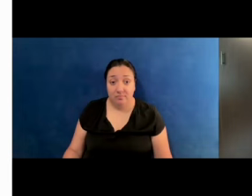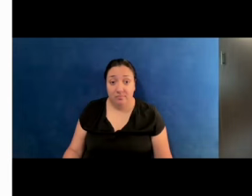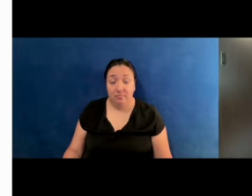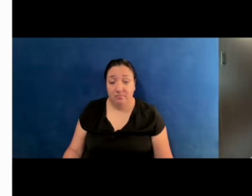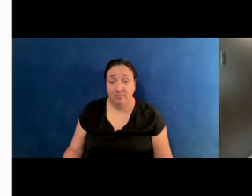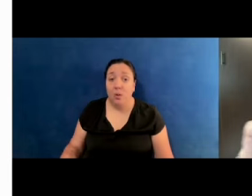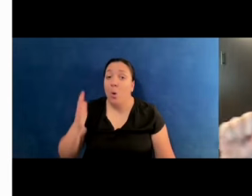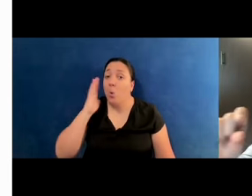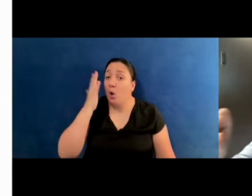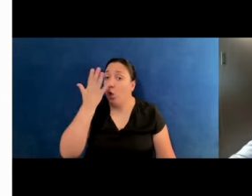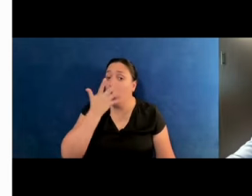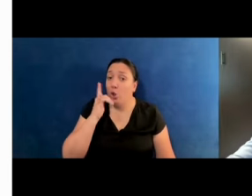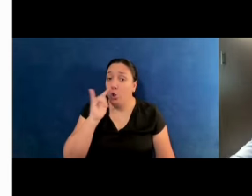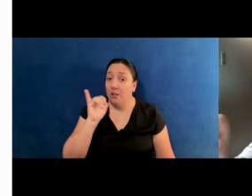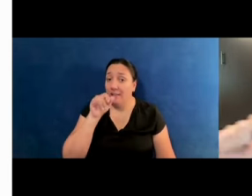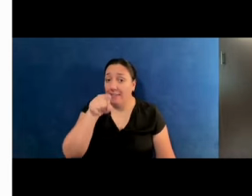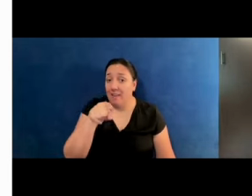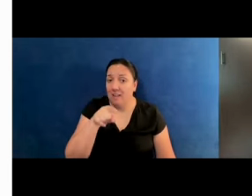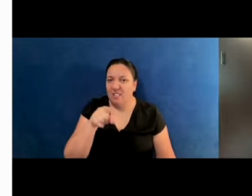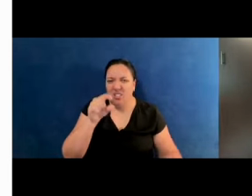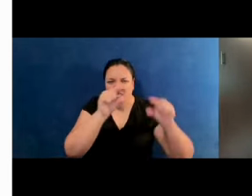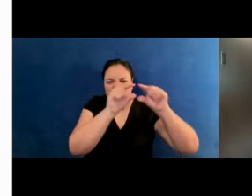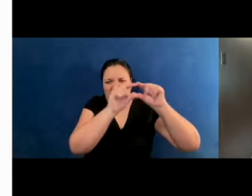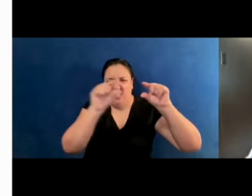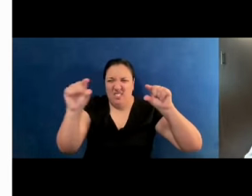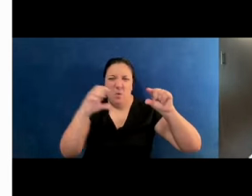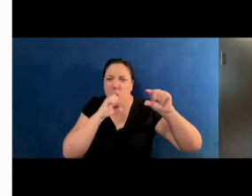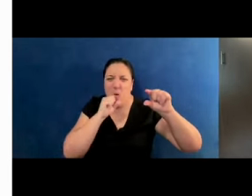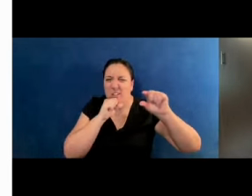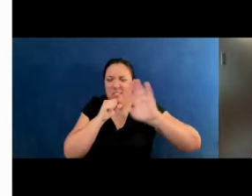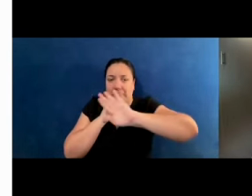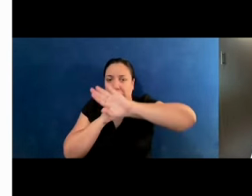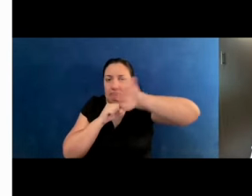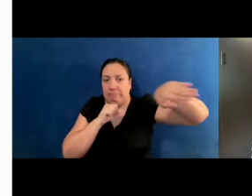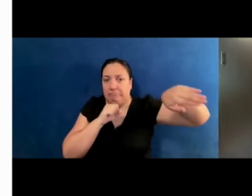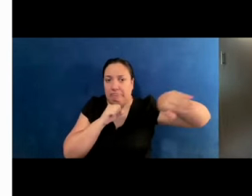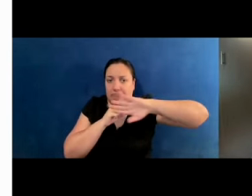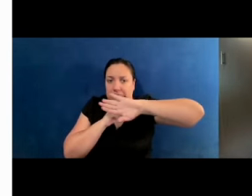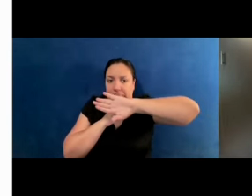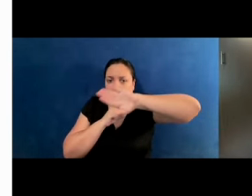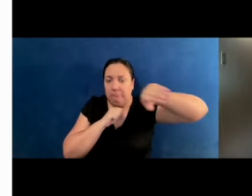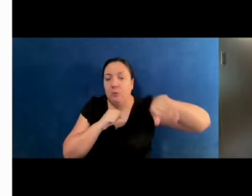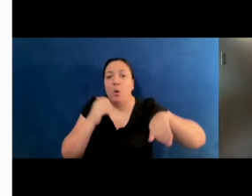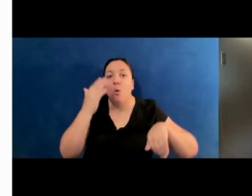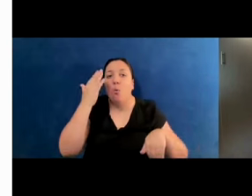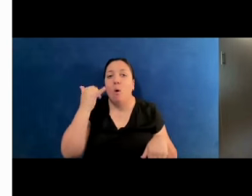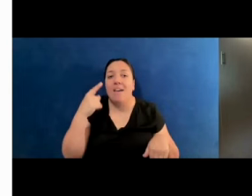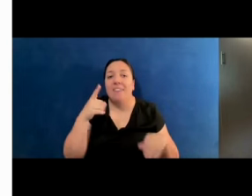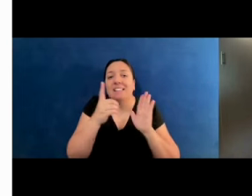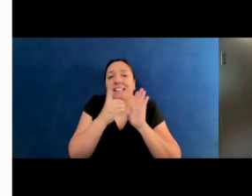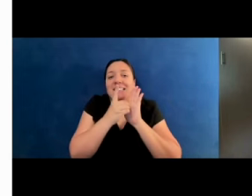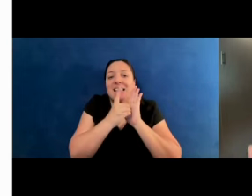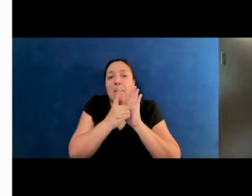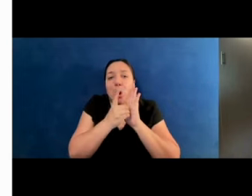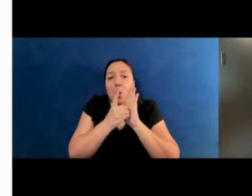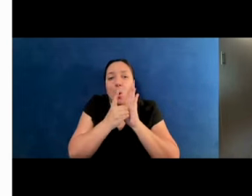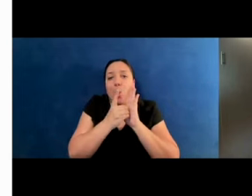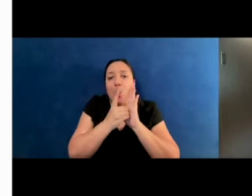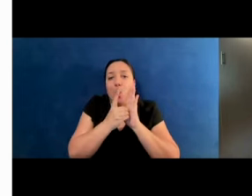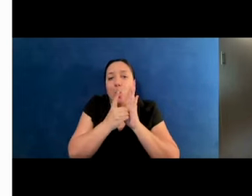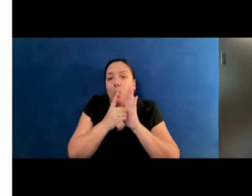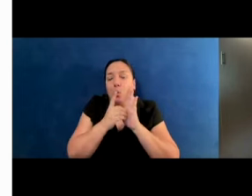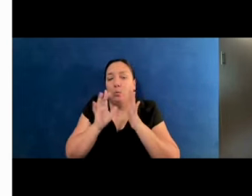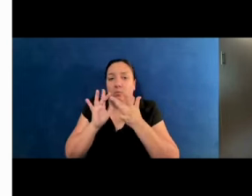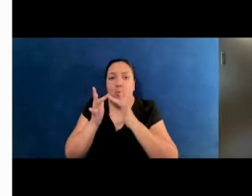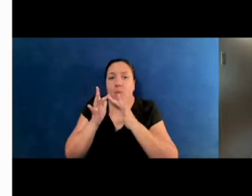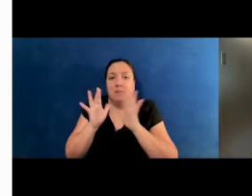this, except for that orange bar that's across the top. You're seeing that because I was using one of our demo